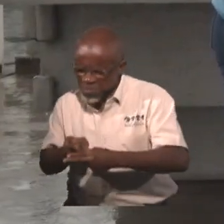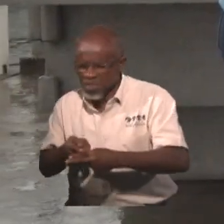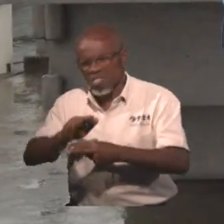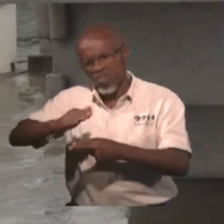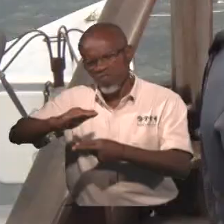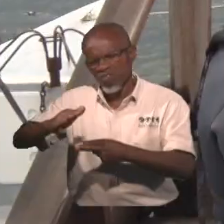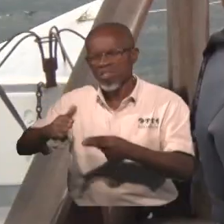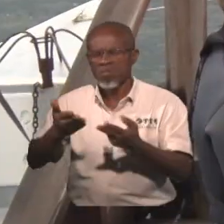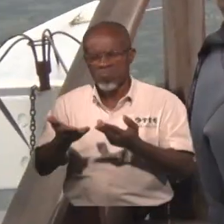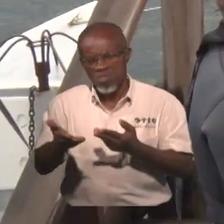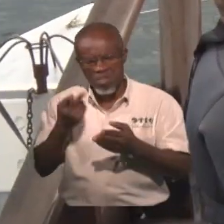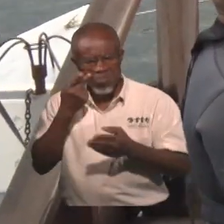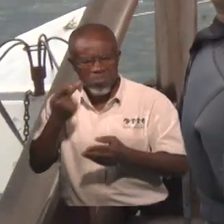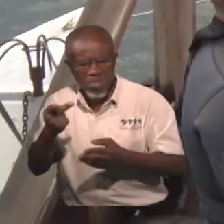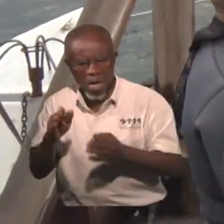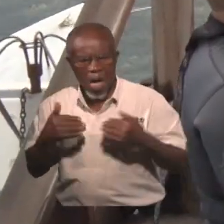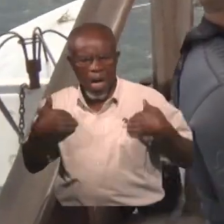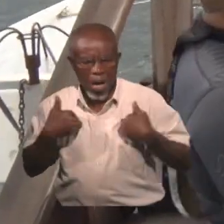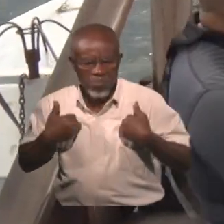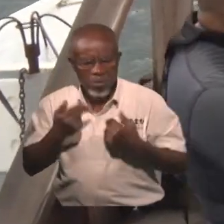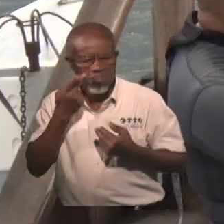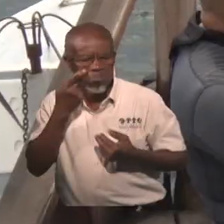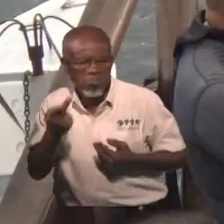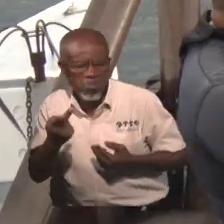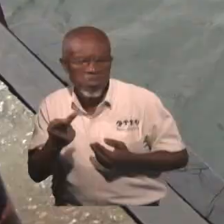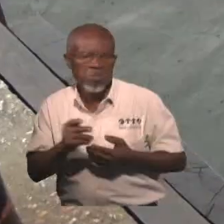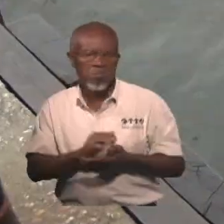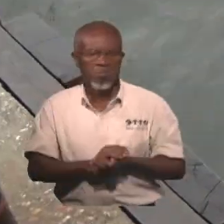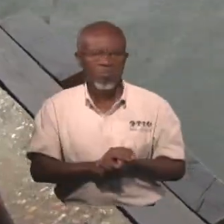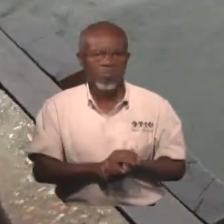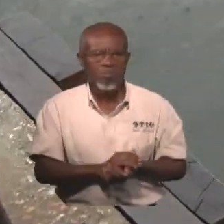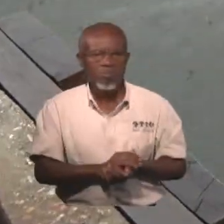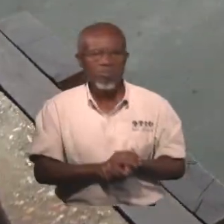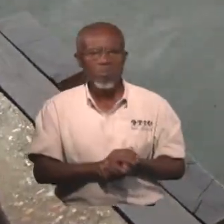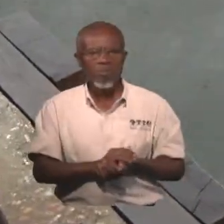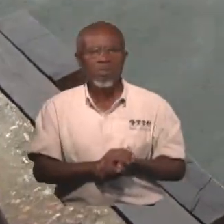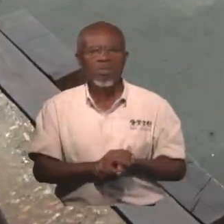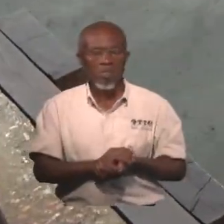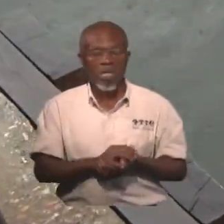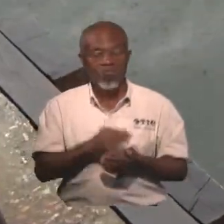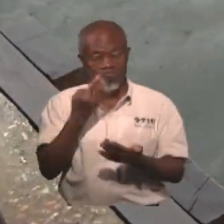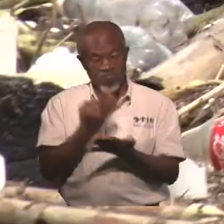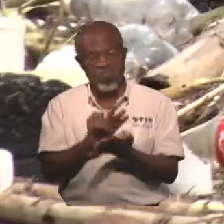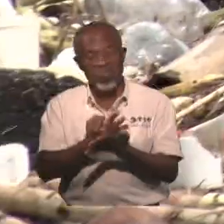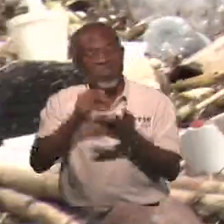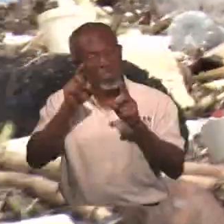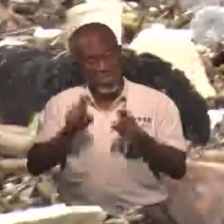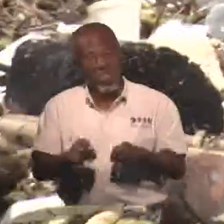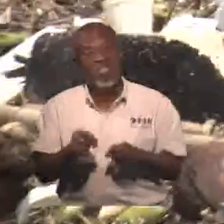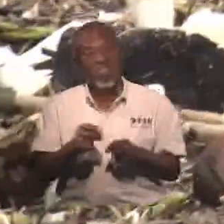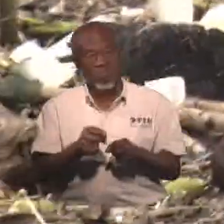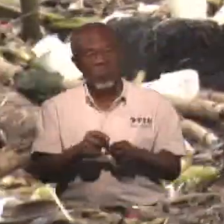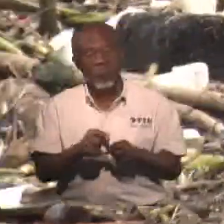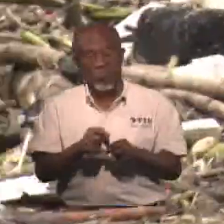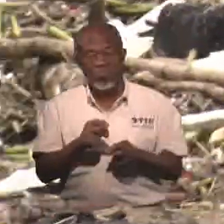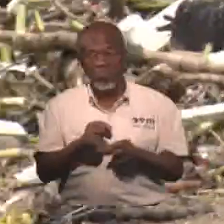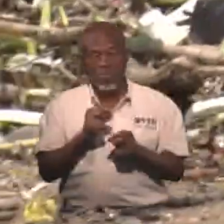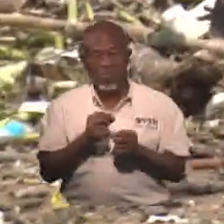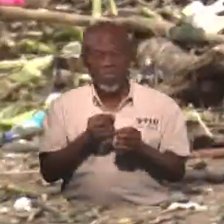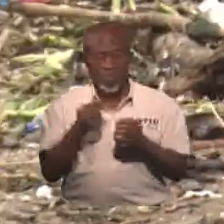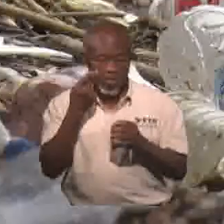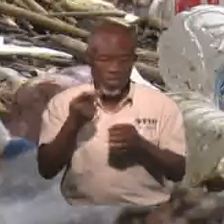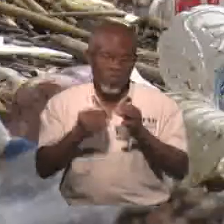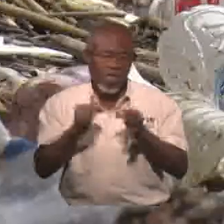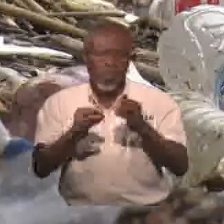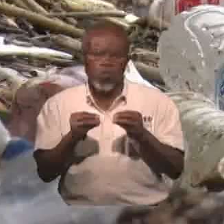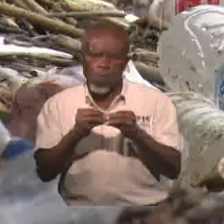success of the project, and of course, funding will determine the rate of expansion. Until then, we urge you to be environmentally